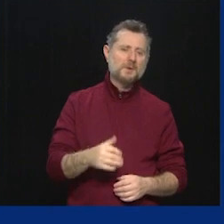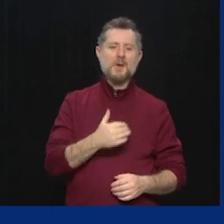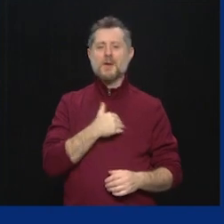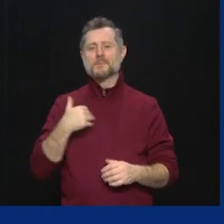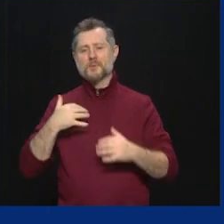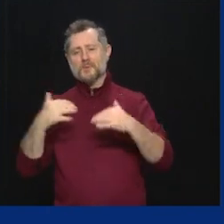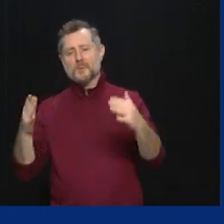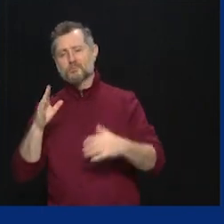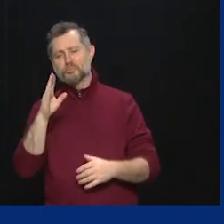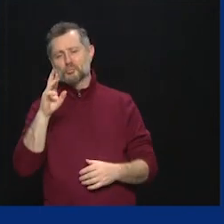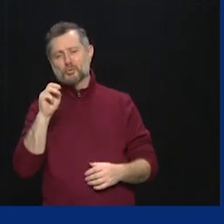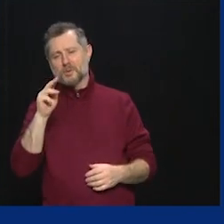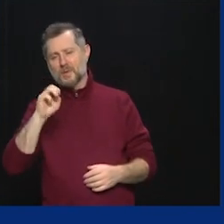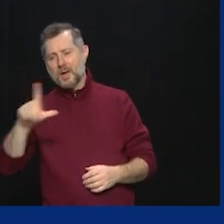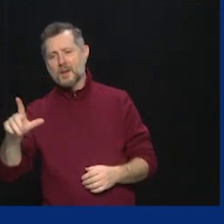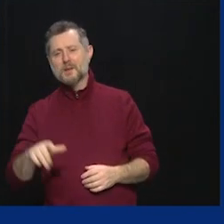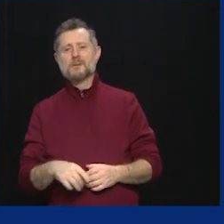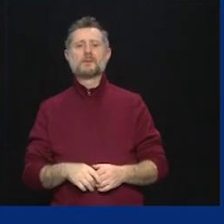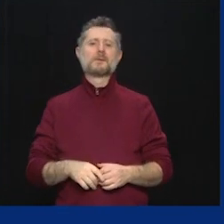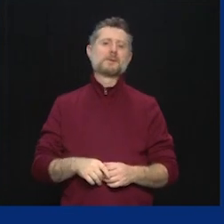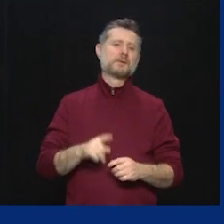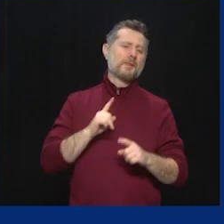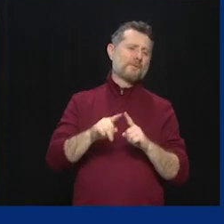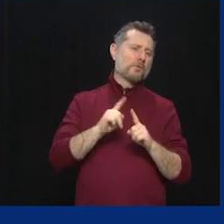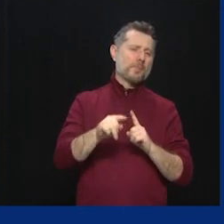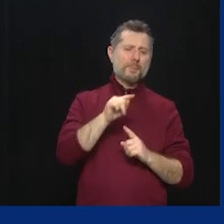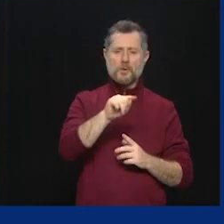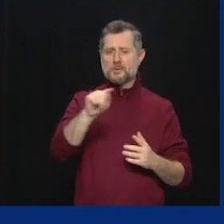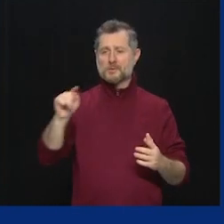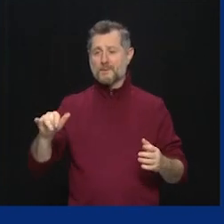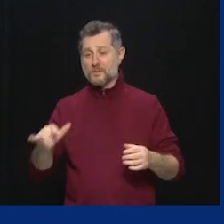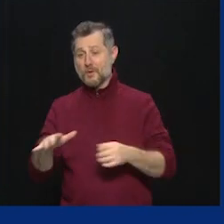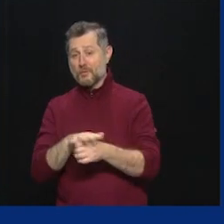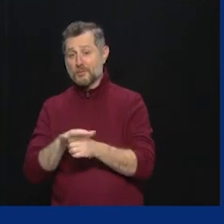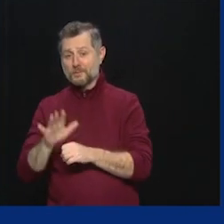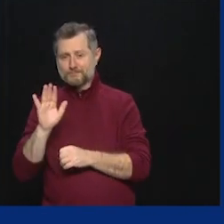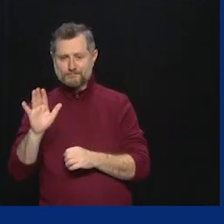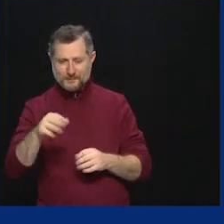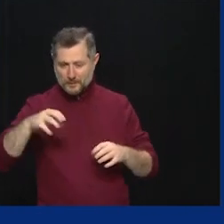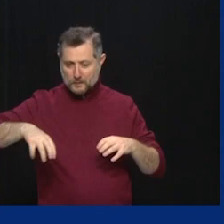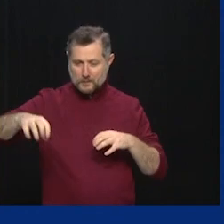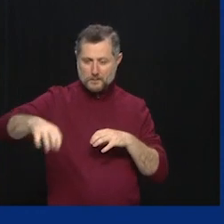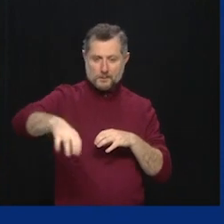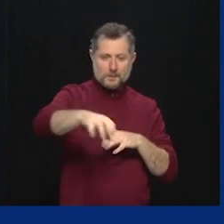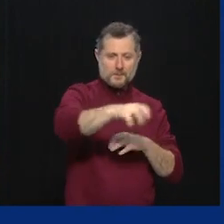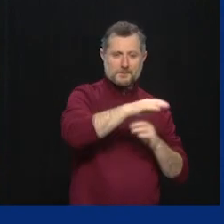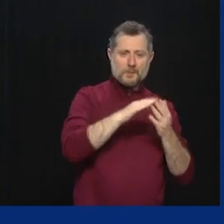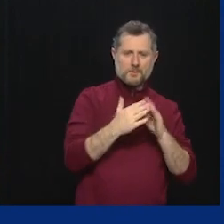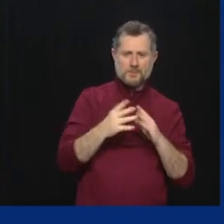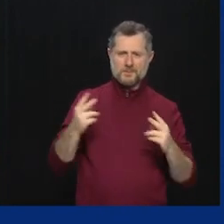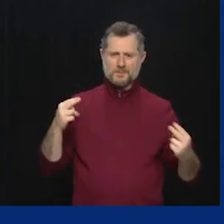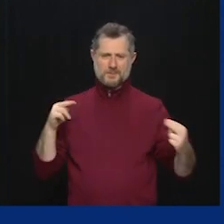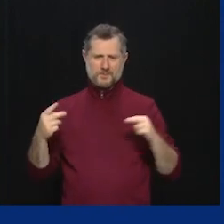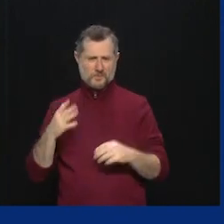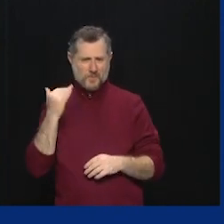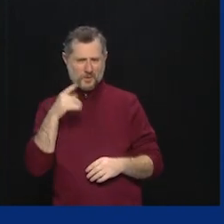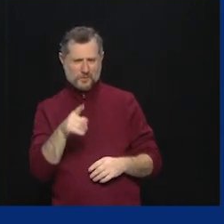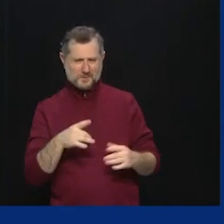the property, and my other colleagues in government, they were like, why are you excited about the Islanders? You've never been to a hockey game. I'm